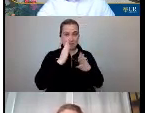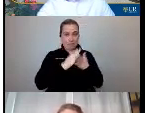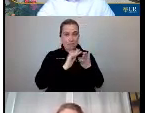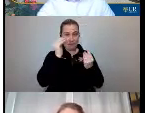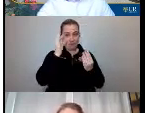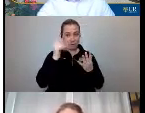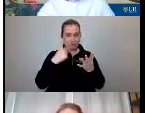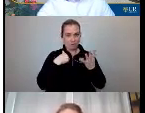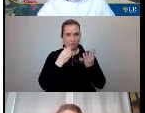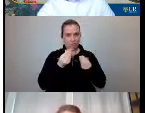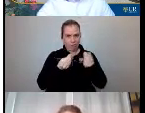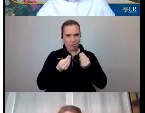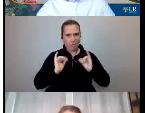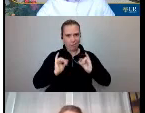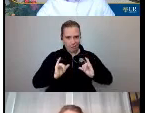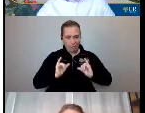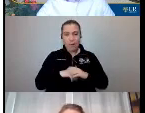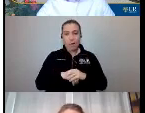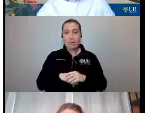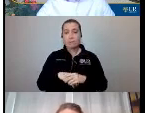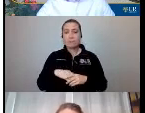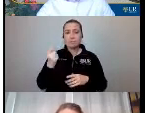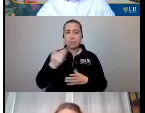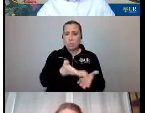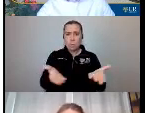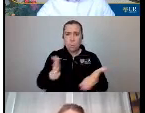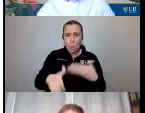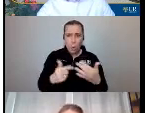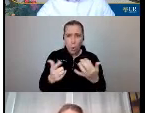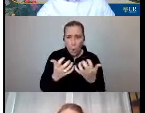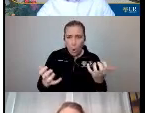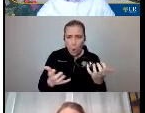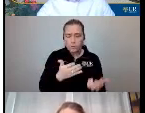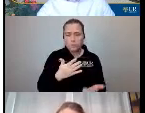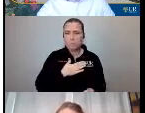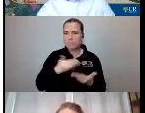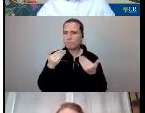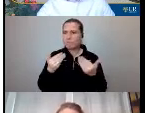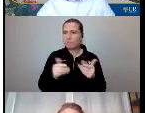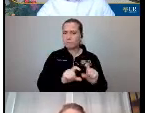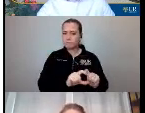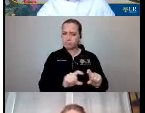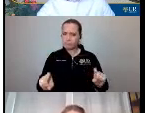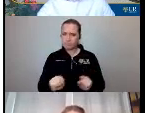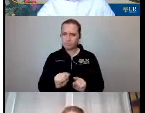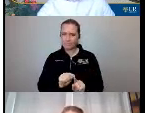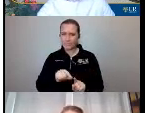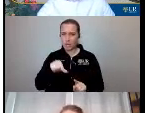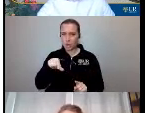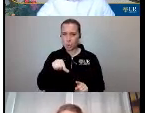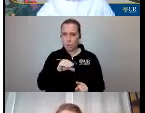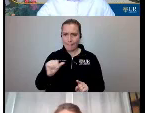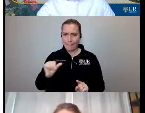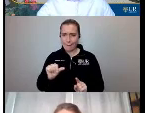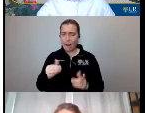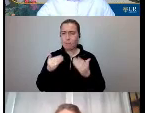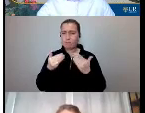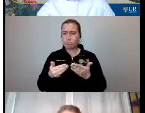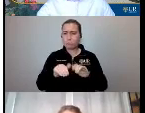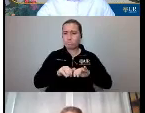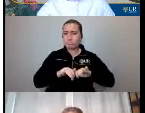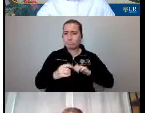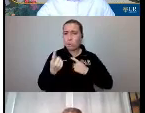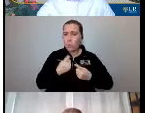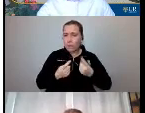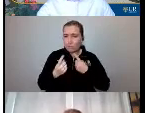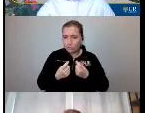our participants, at this point, please feel free to go into the Q&A box located at the bottom of your screen and type in any questions that you have